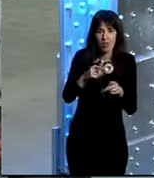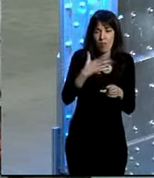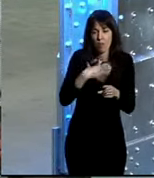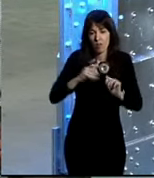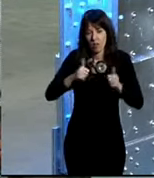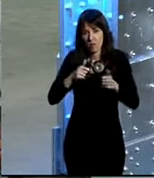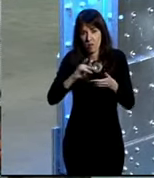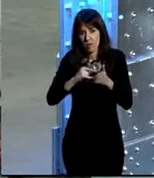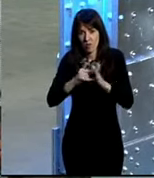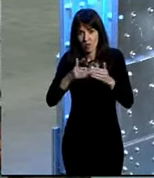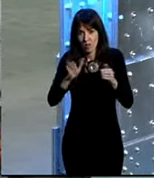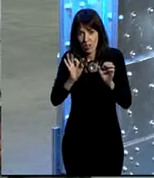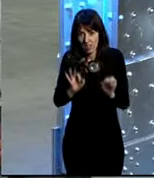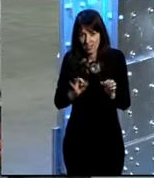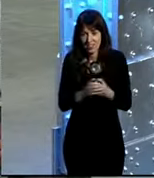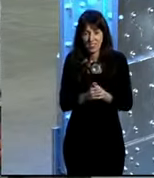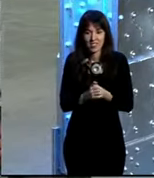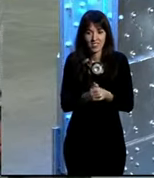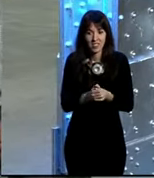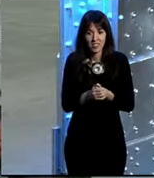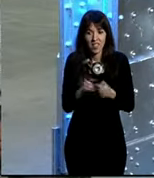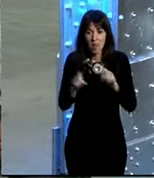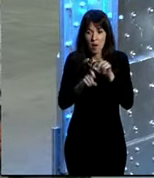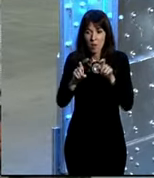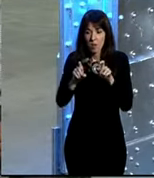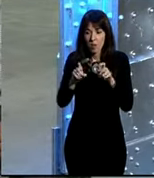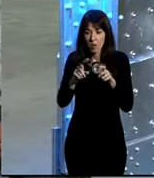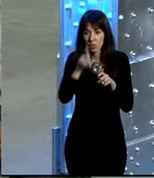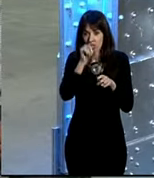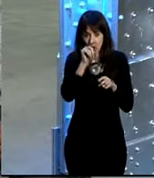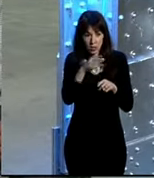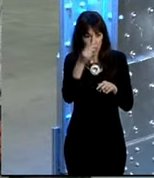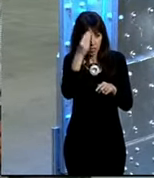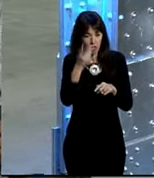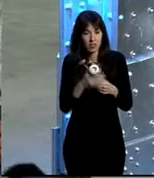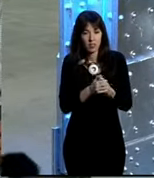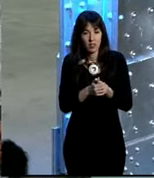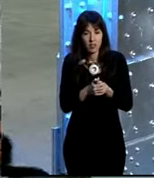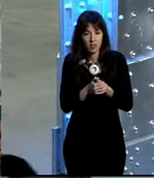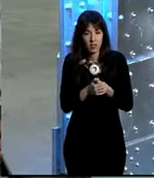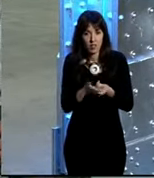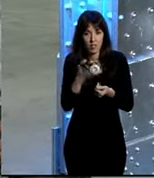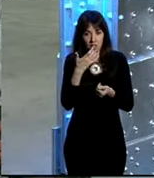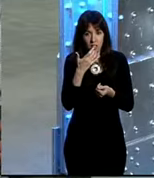about me telling you about my experience. I also ask about yours, and I want to hear about it.